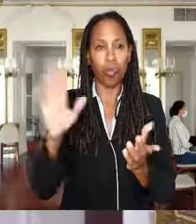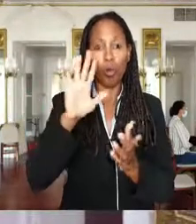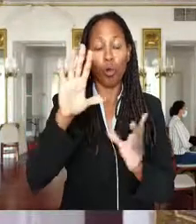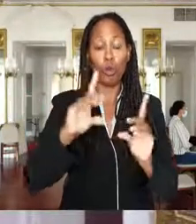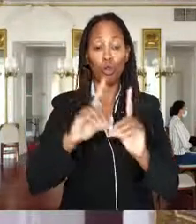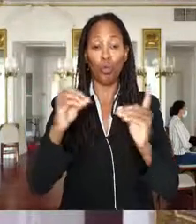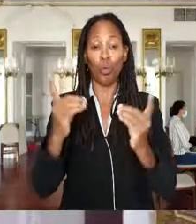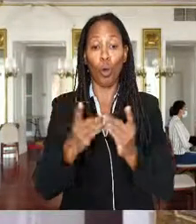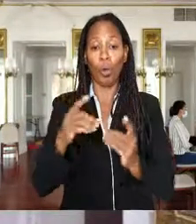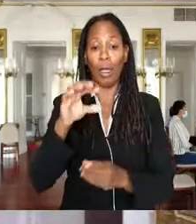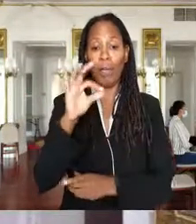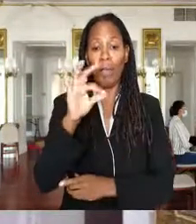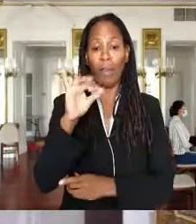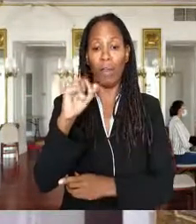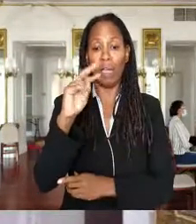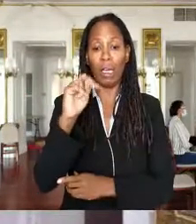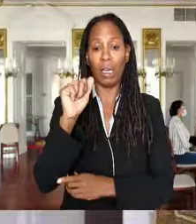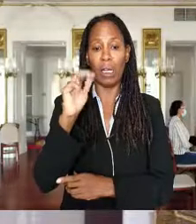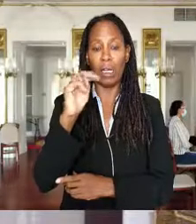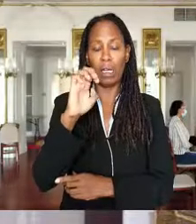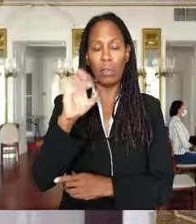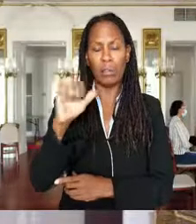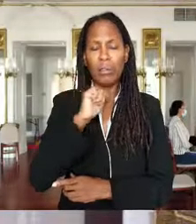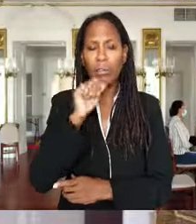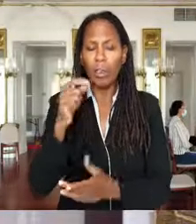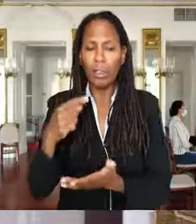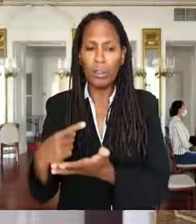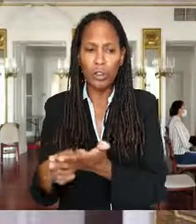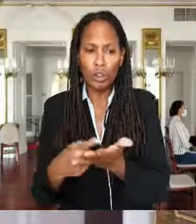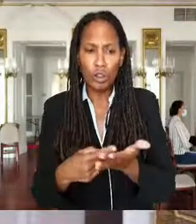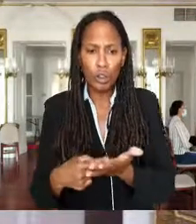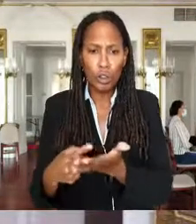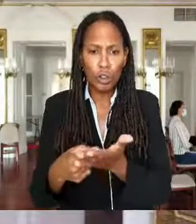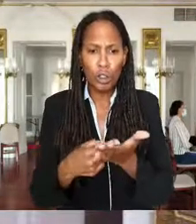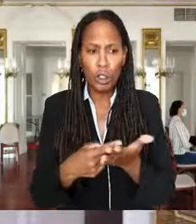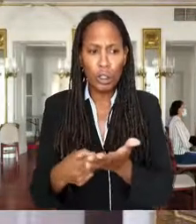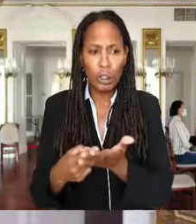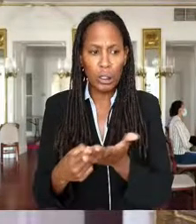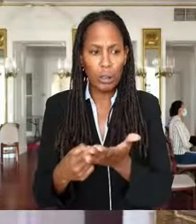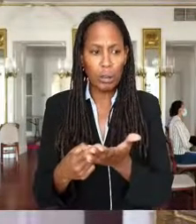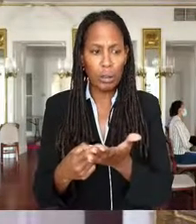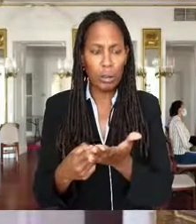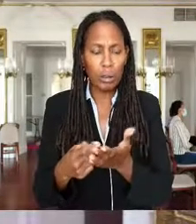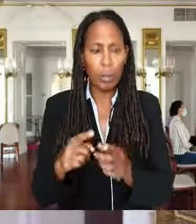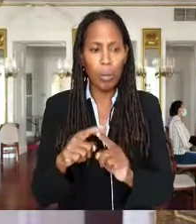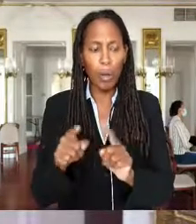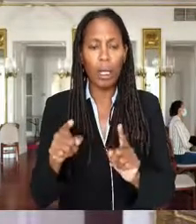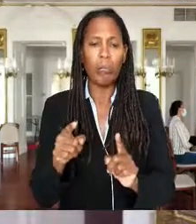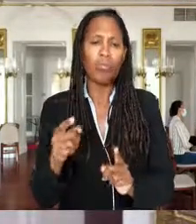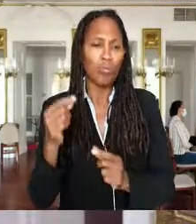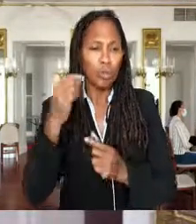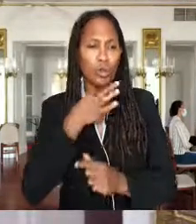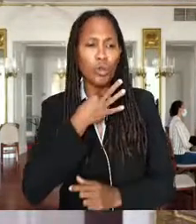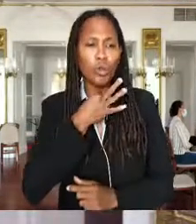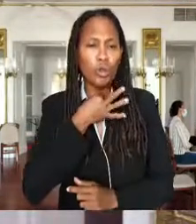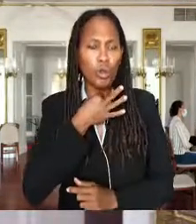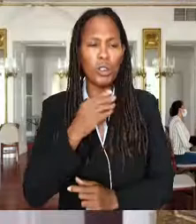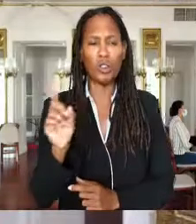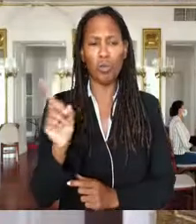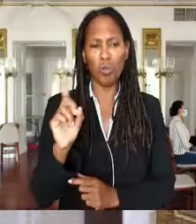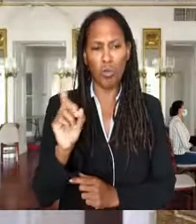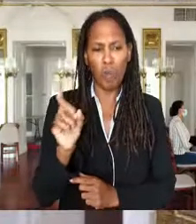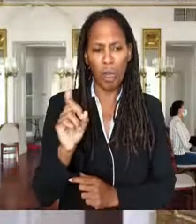of Finance nominee was speaking about the robust response to that program. So I was wondering where we are